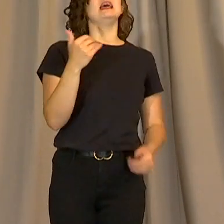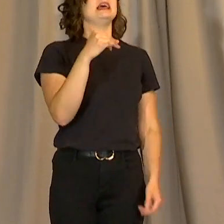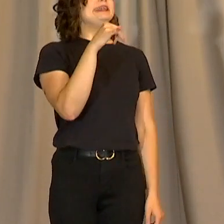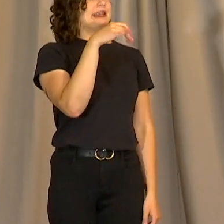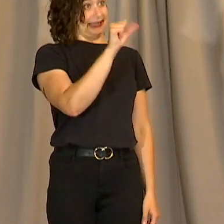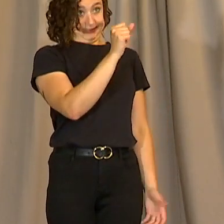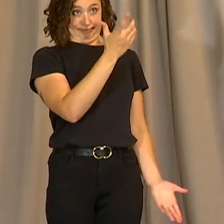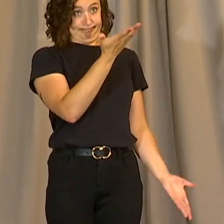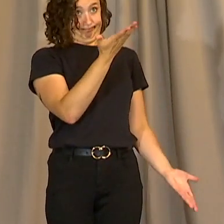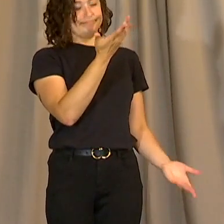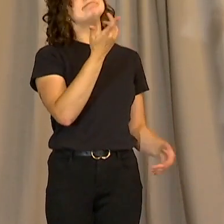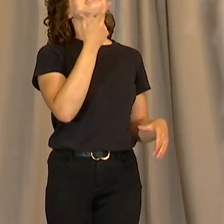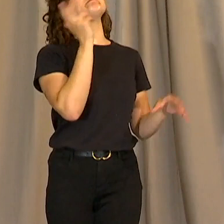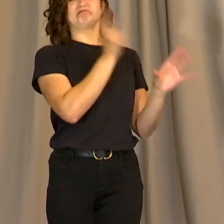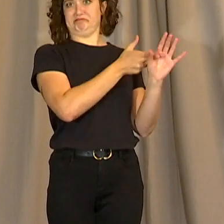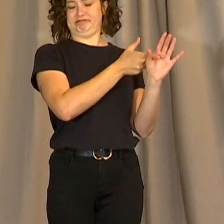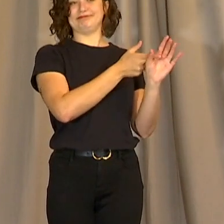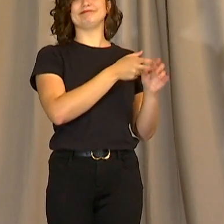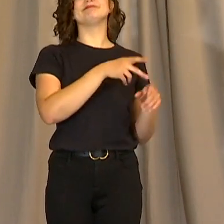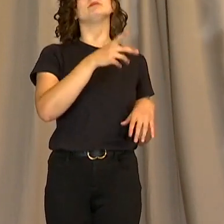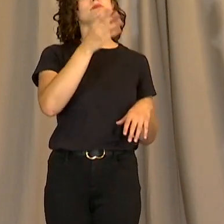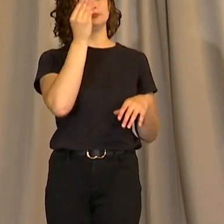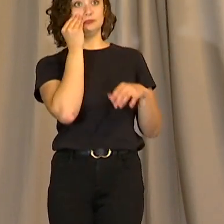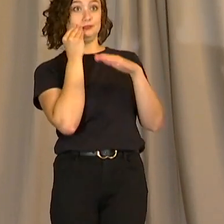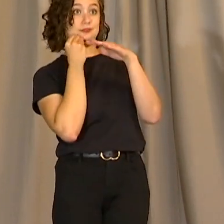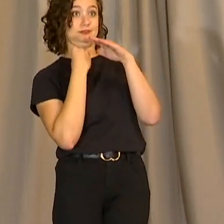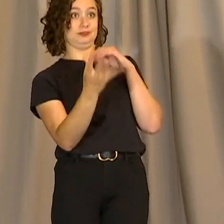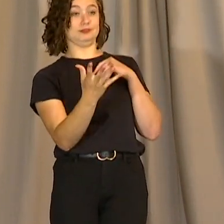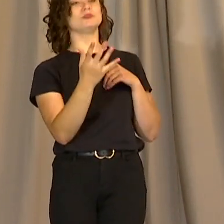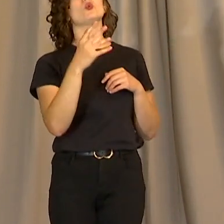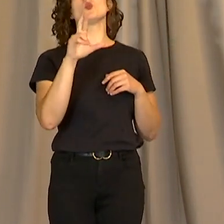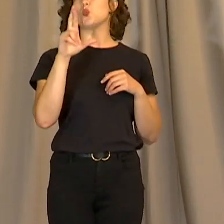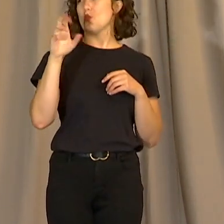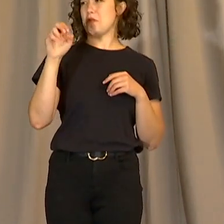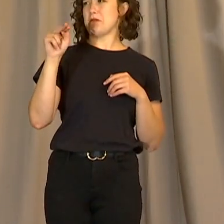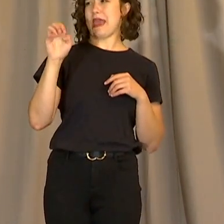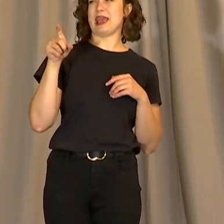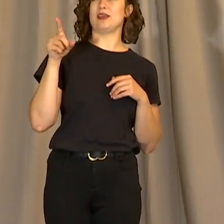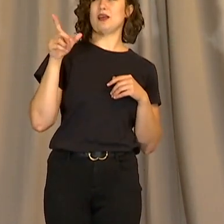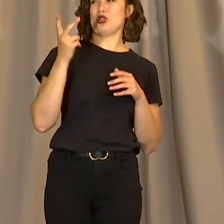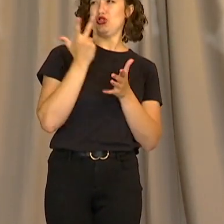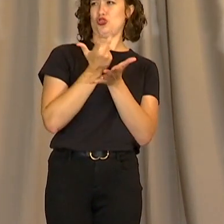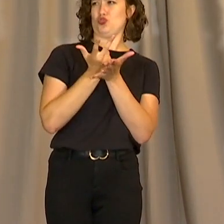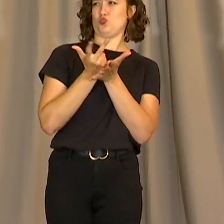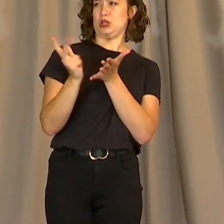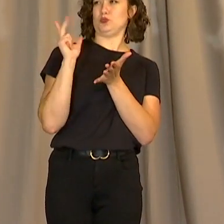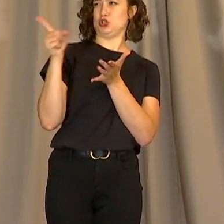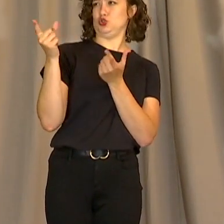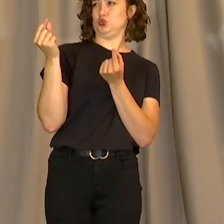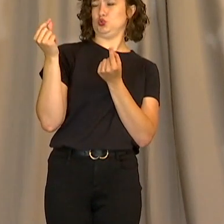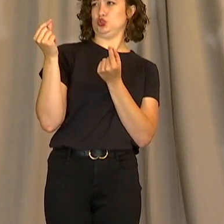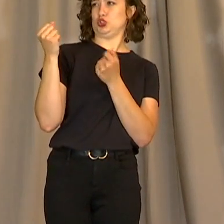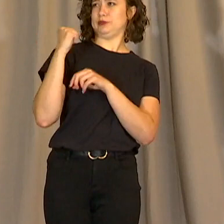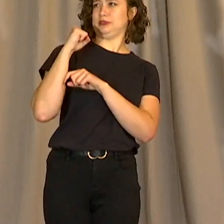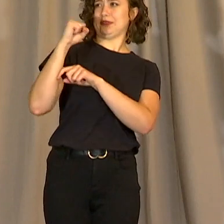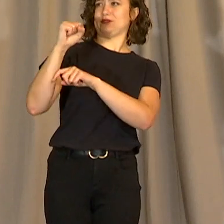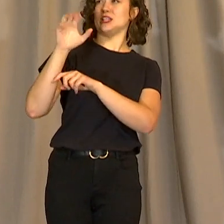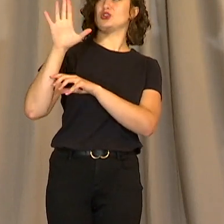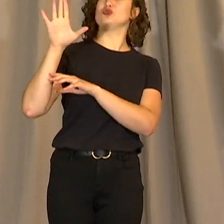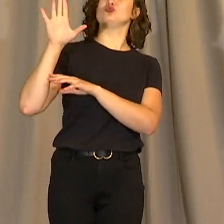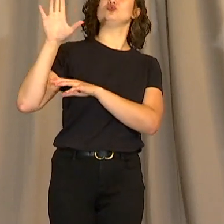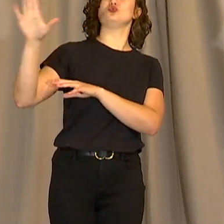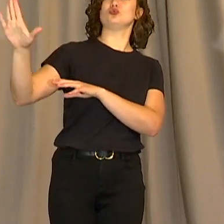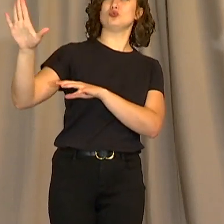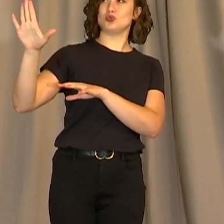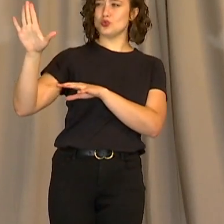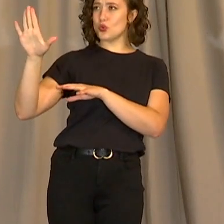that Rene, I think it was 3 weeks ago, you defended your prospectus. So she's almost ready to